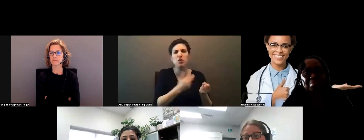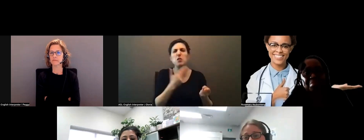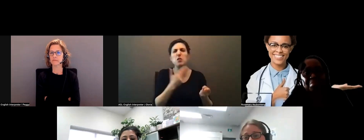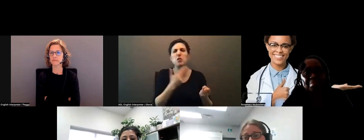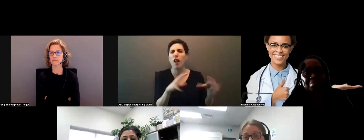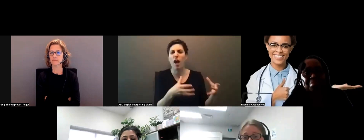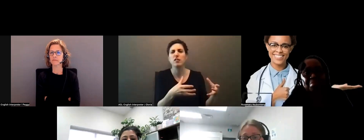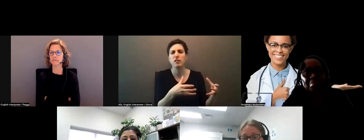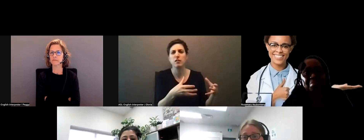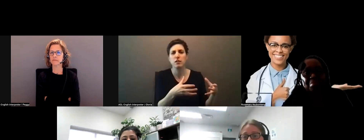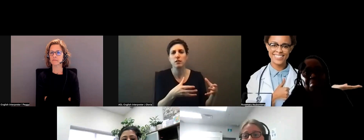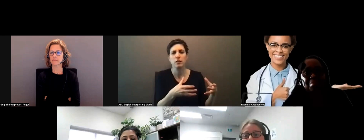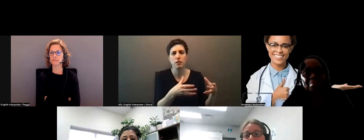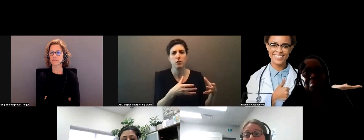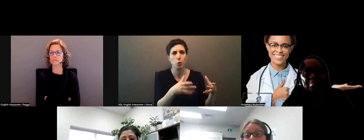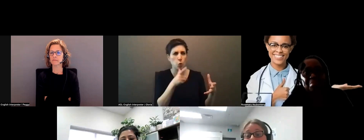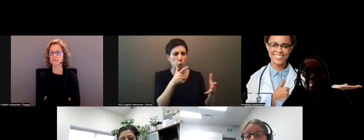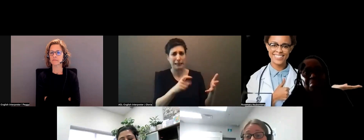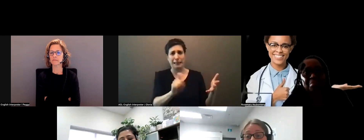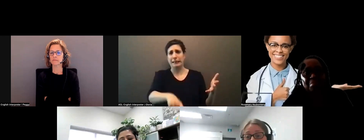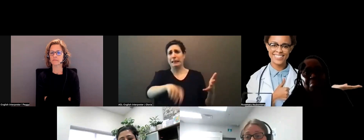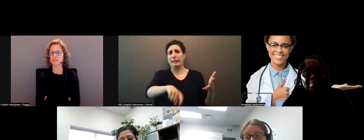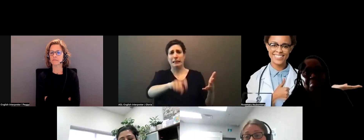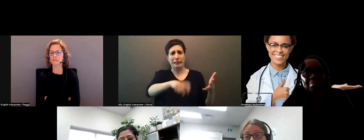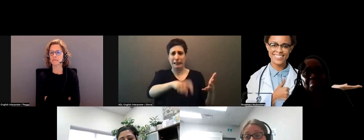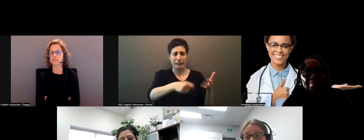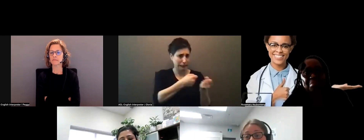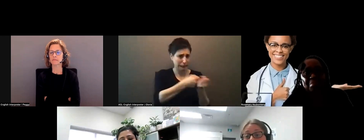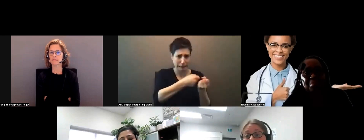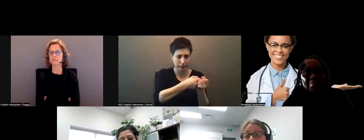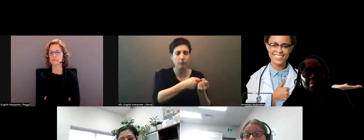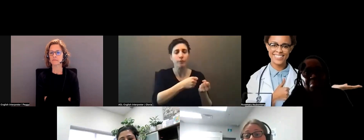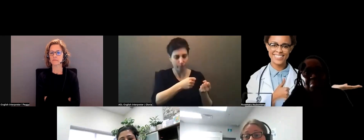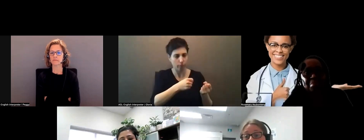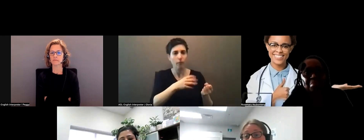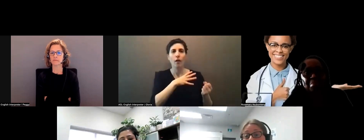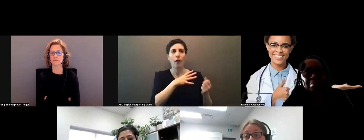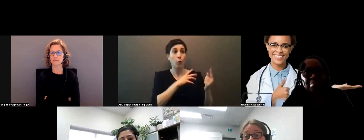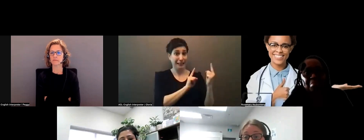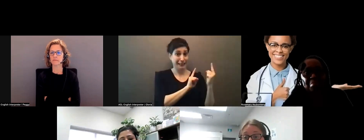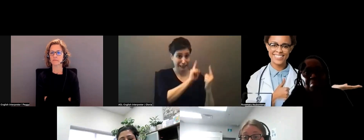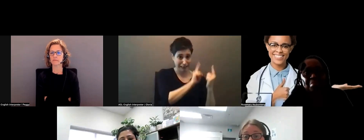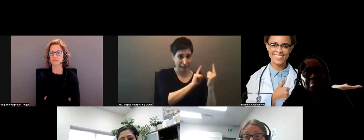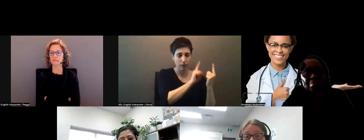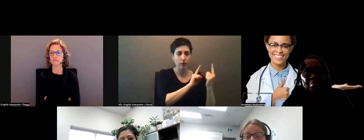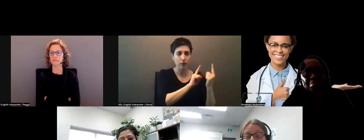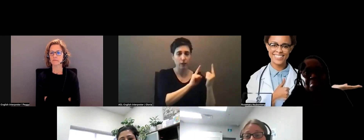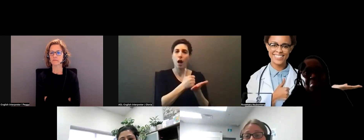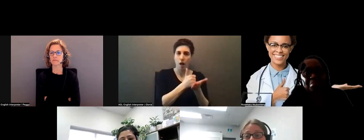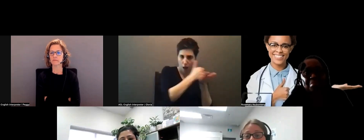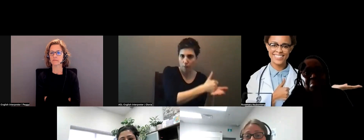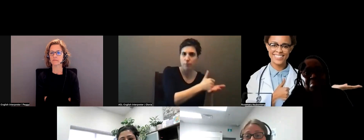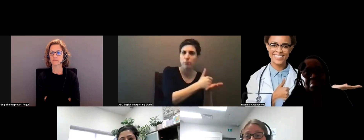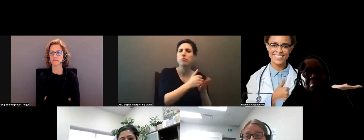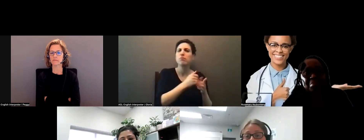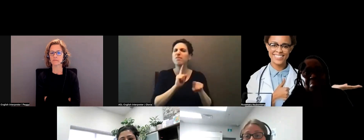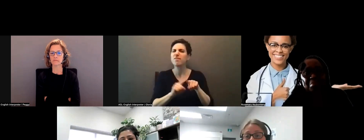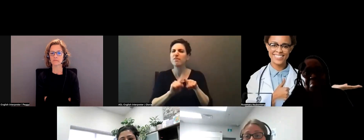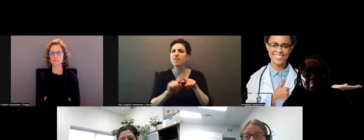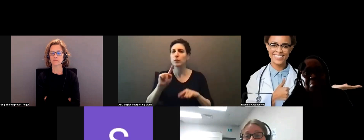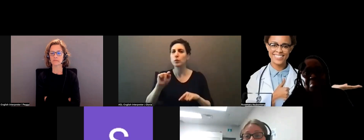support learners like Rosemary. We helped Rosemary in using different type of digital tools to be able